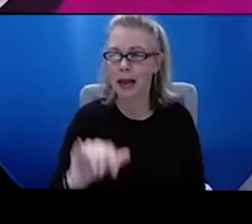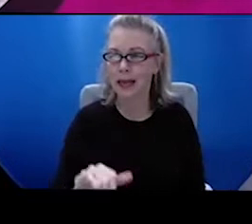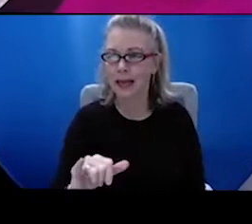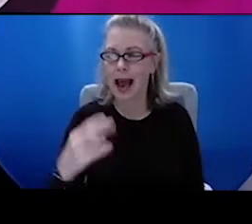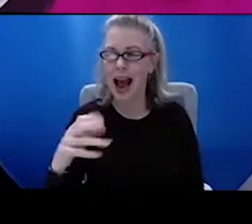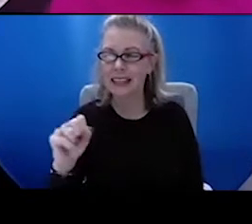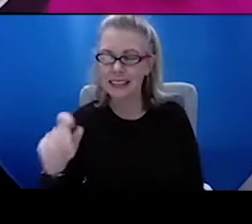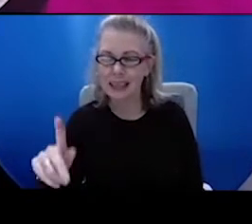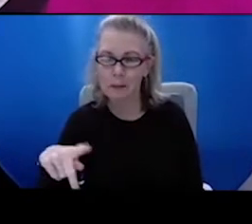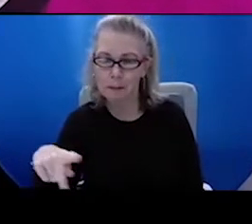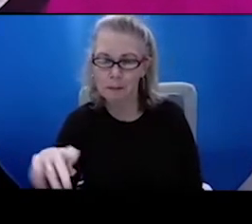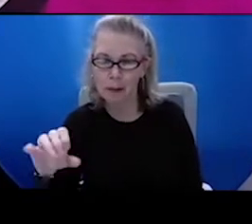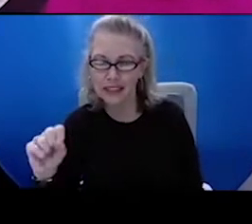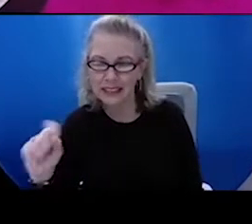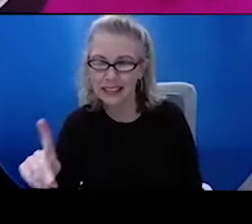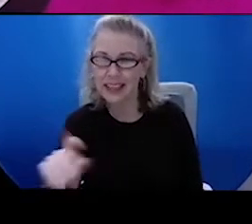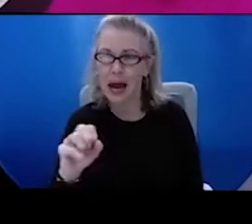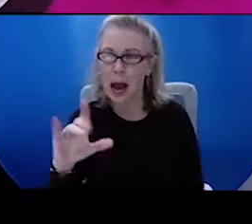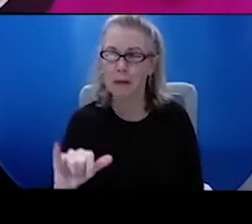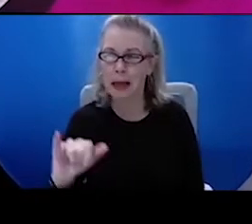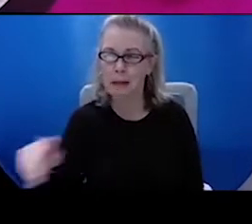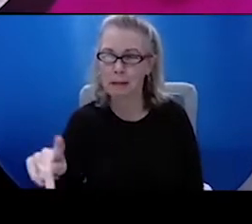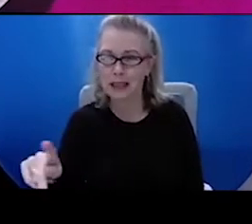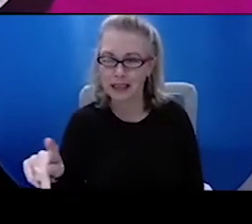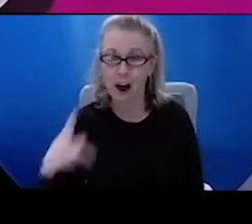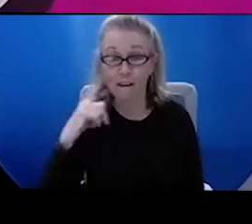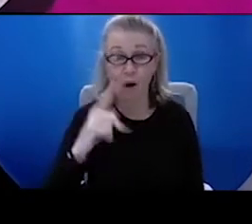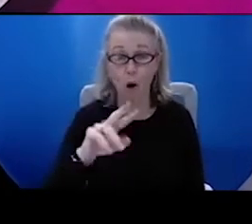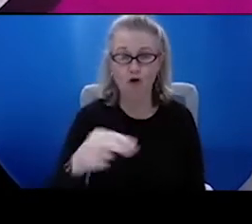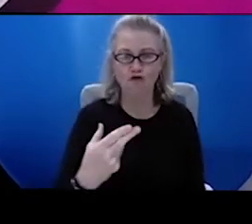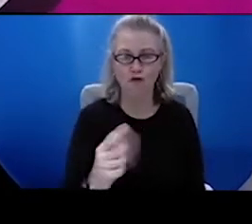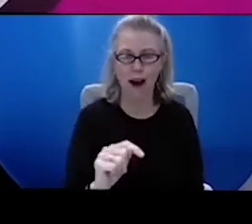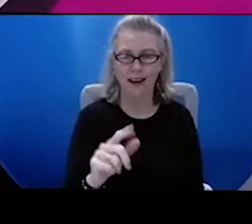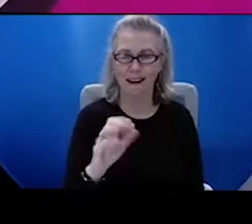P for today, the director for Rights Academy.